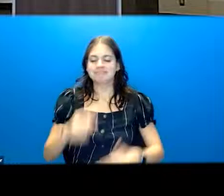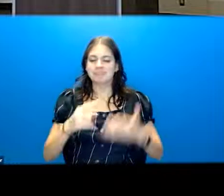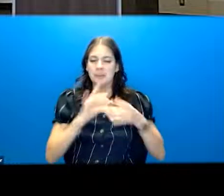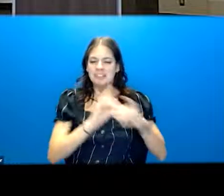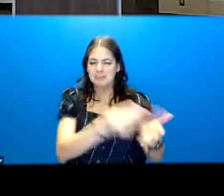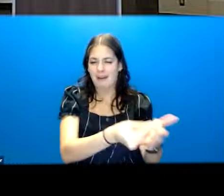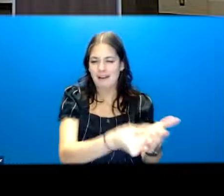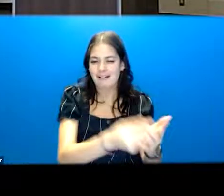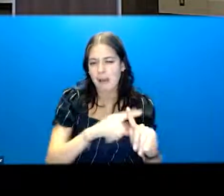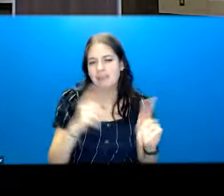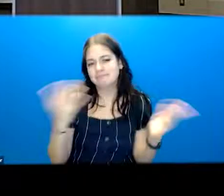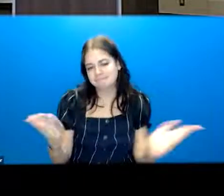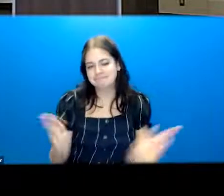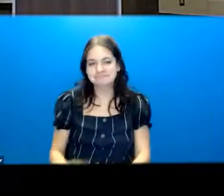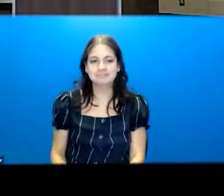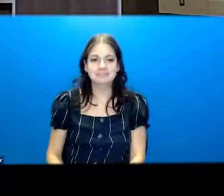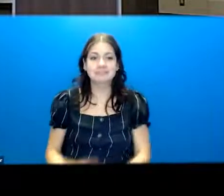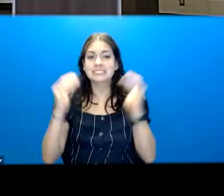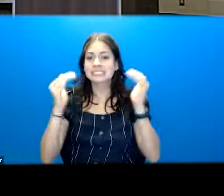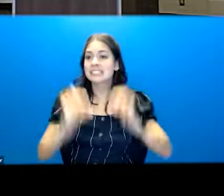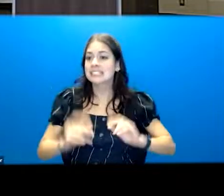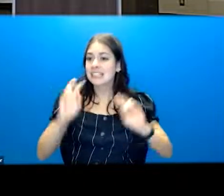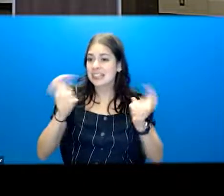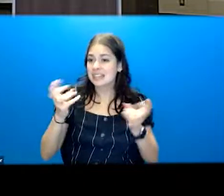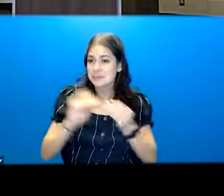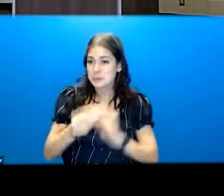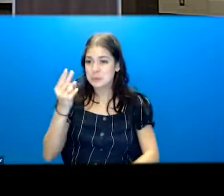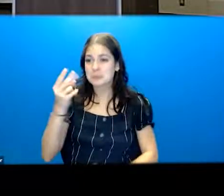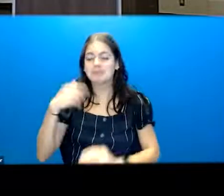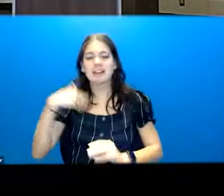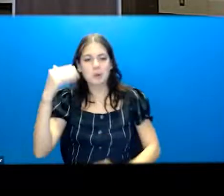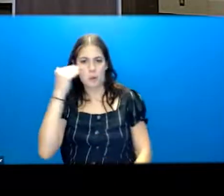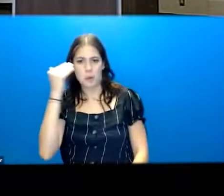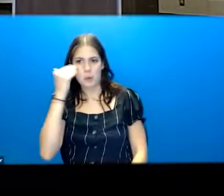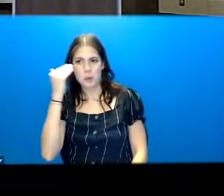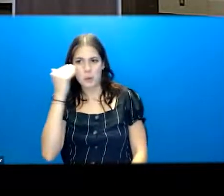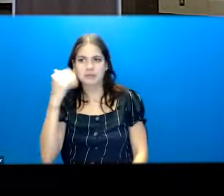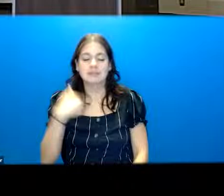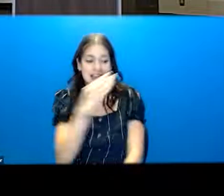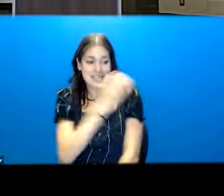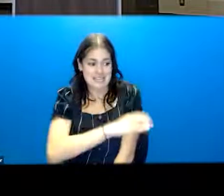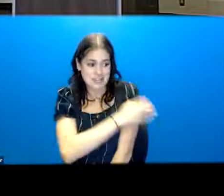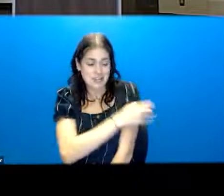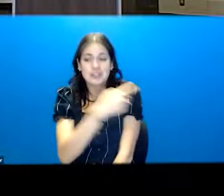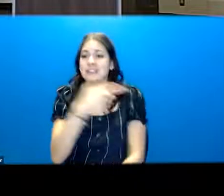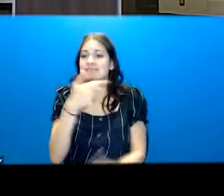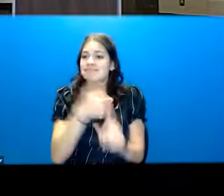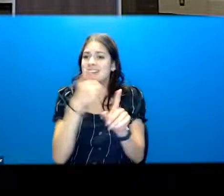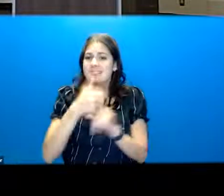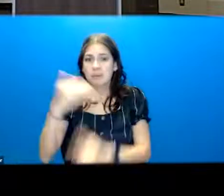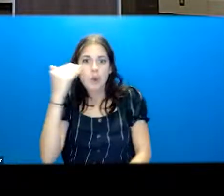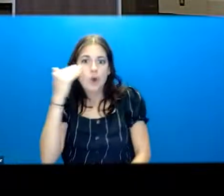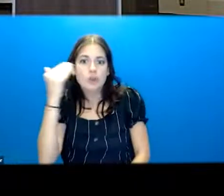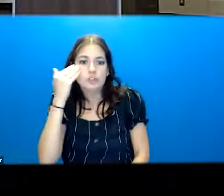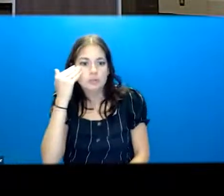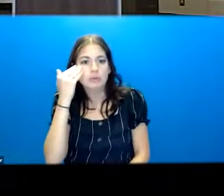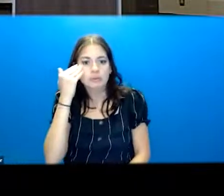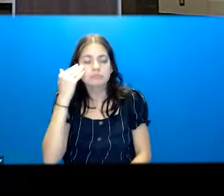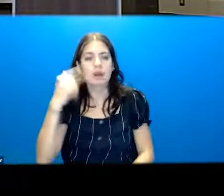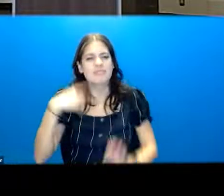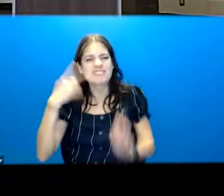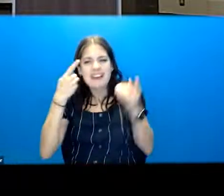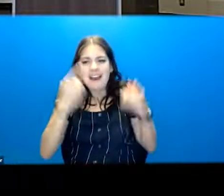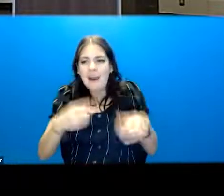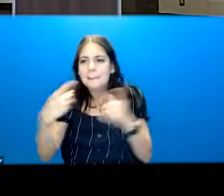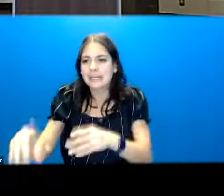But okay, so knowledge. Having clinicians be extremely knowledgeable about what's going on